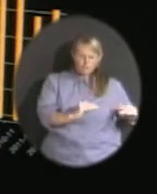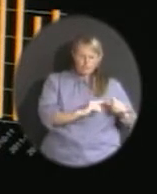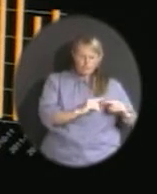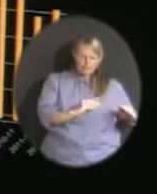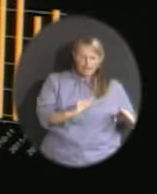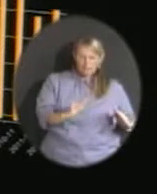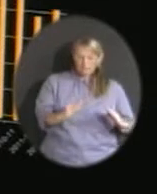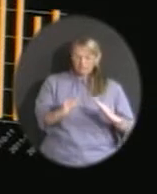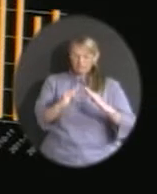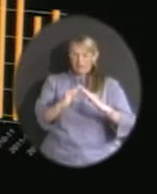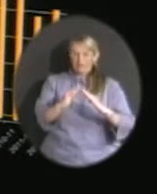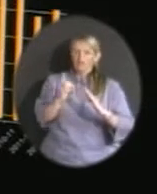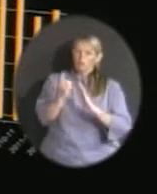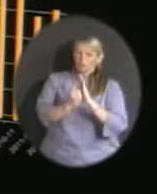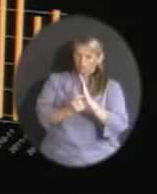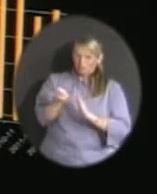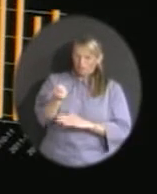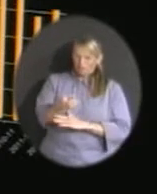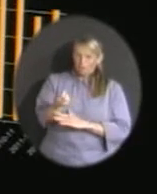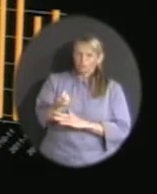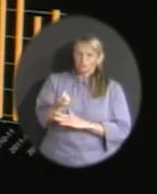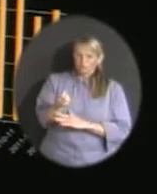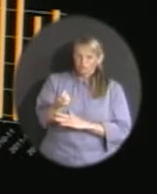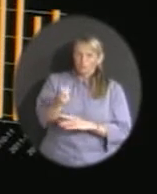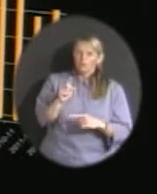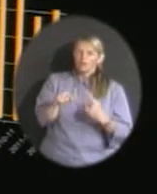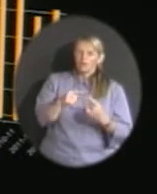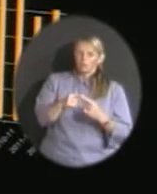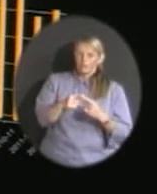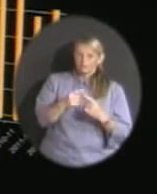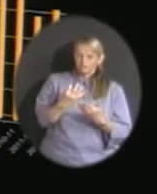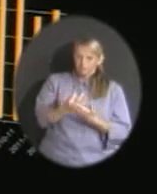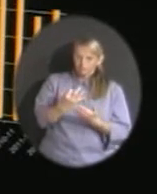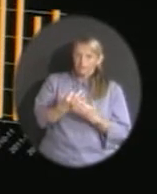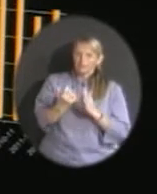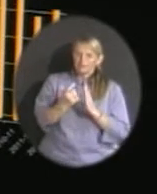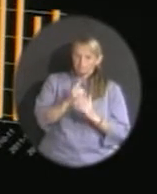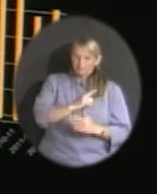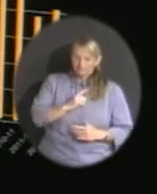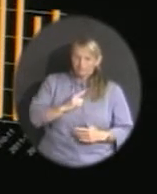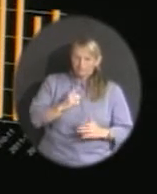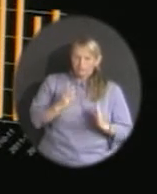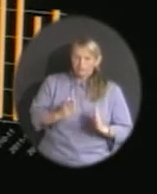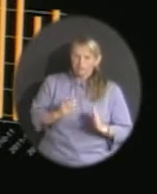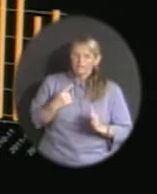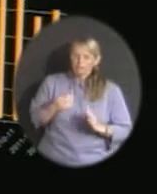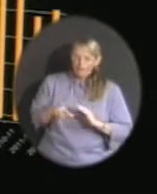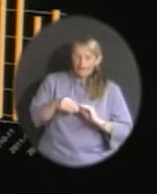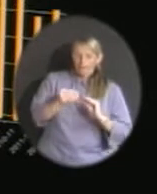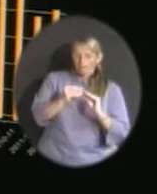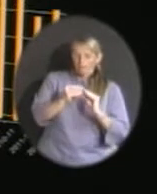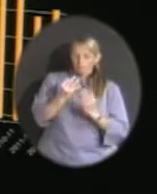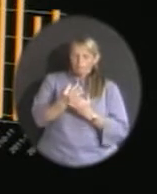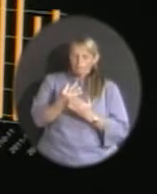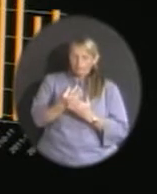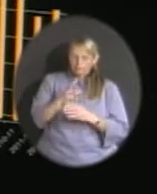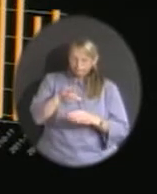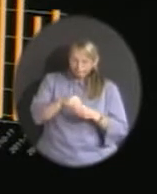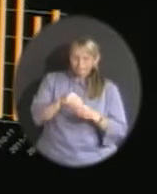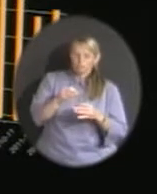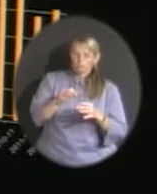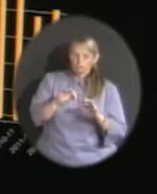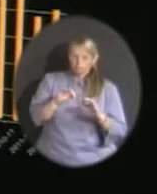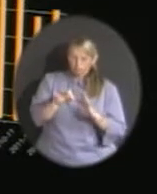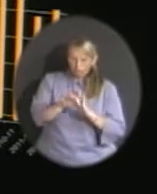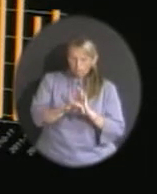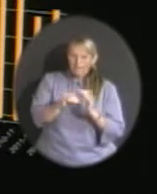that occurred when the funding, legislature had to start putting more funding into our formula, and now you see it's really kind of declined back down to that